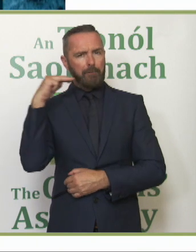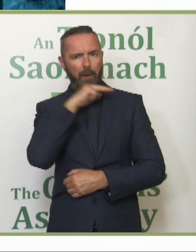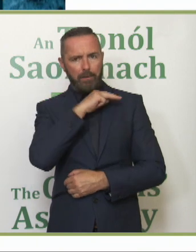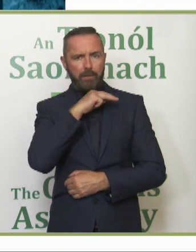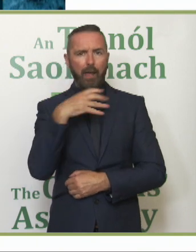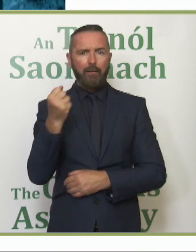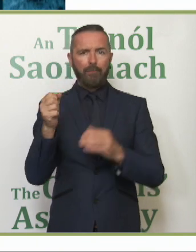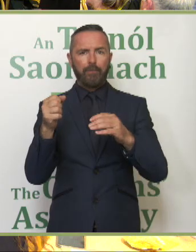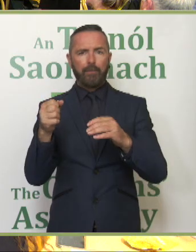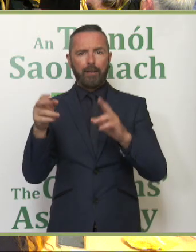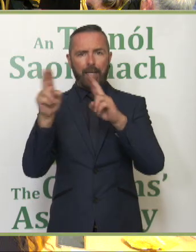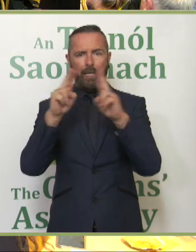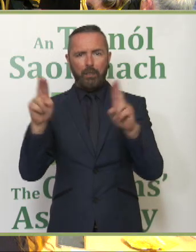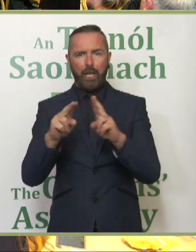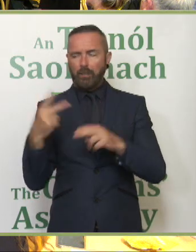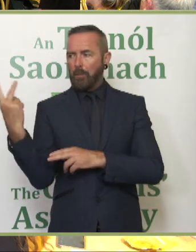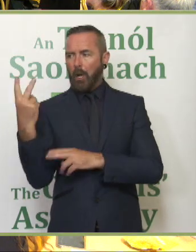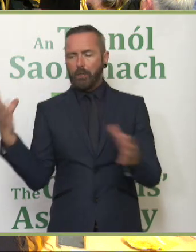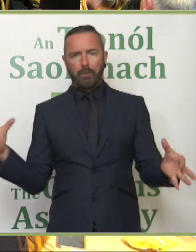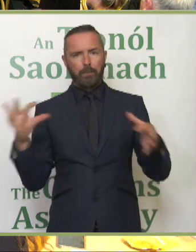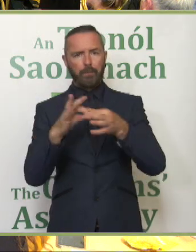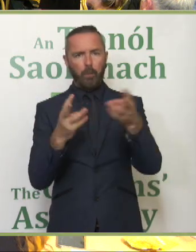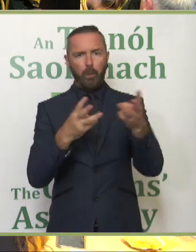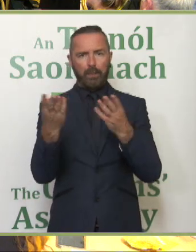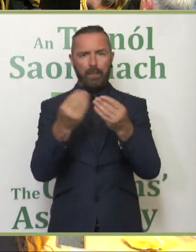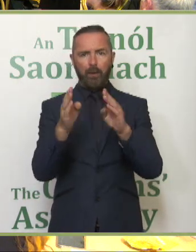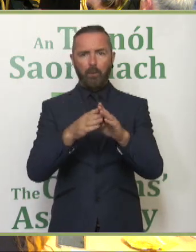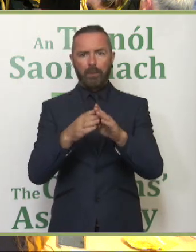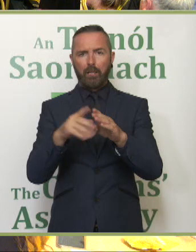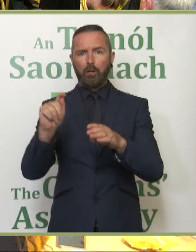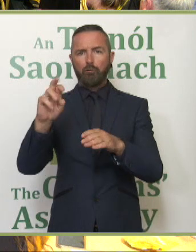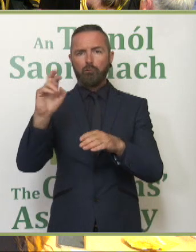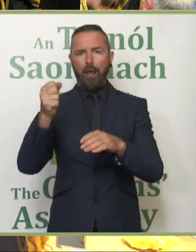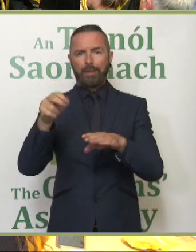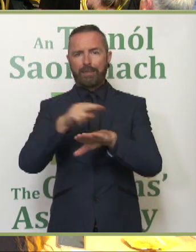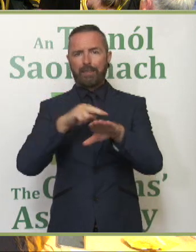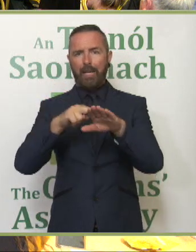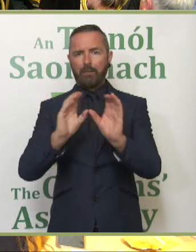international partnerships to disrupt the transnational groups. As